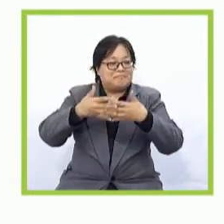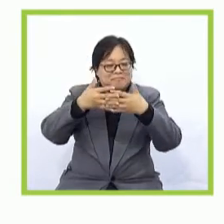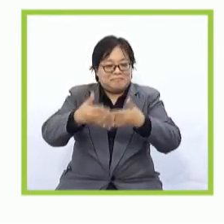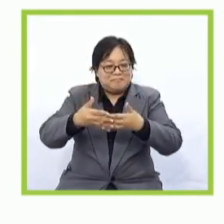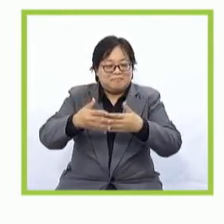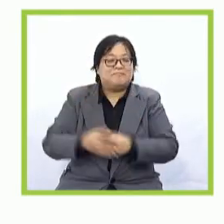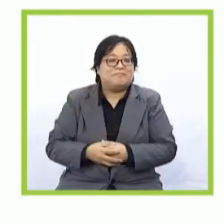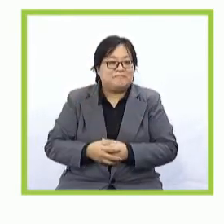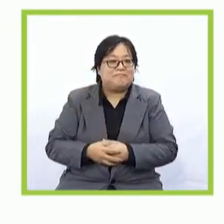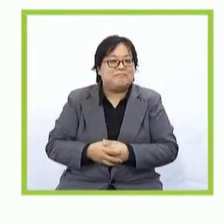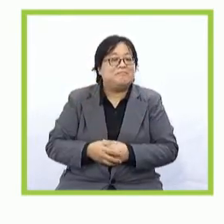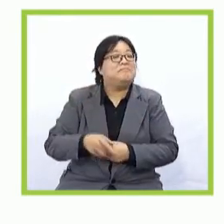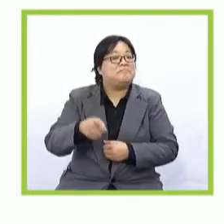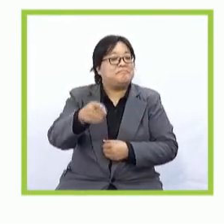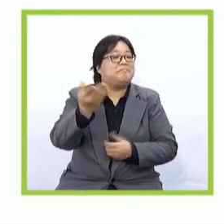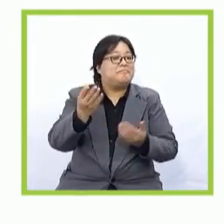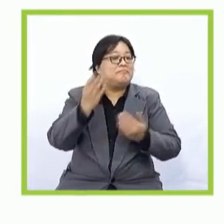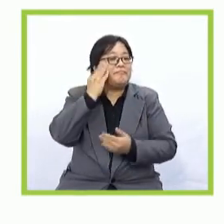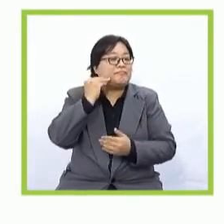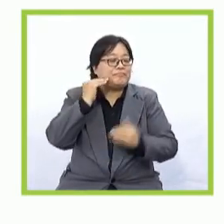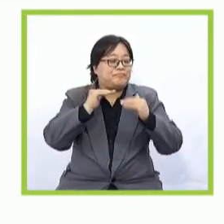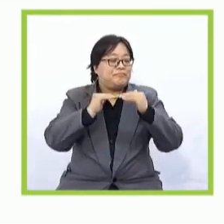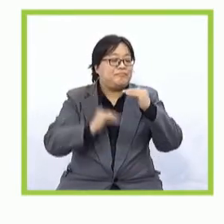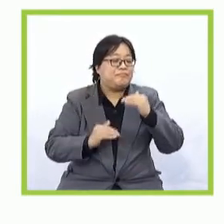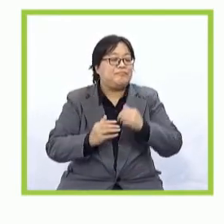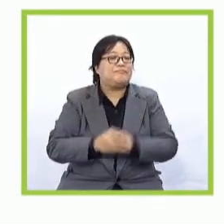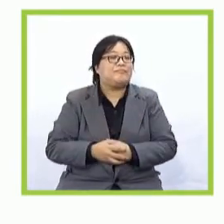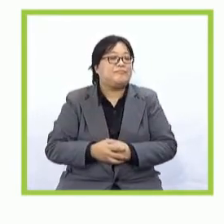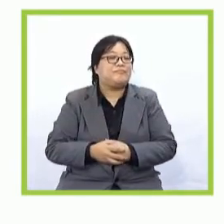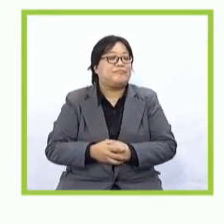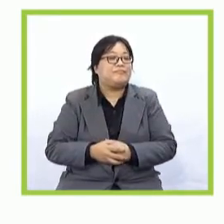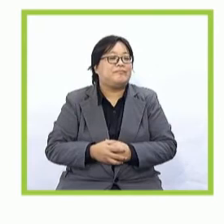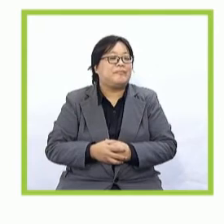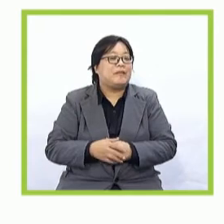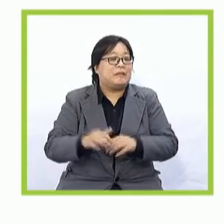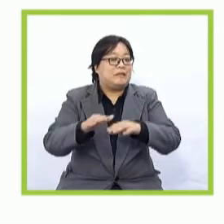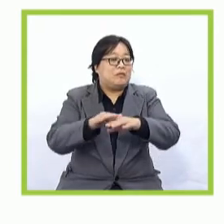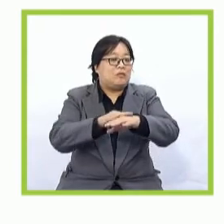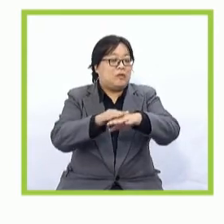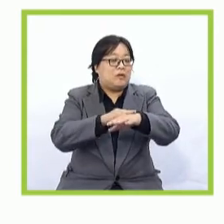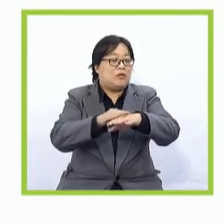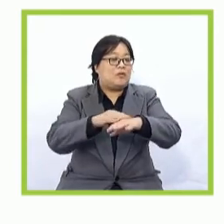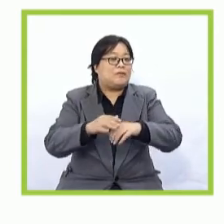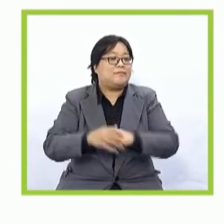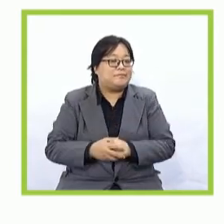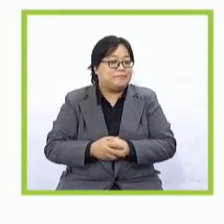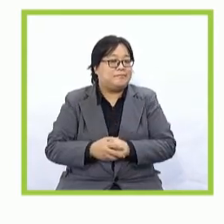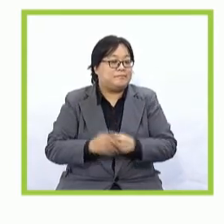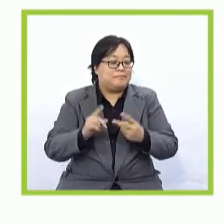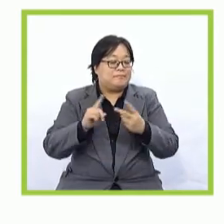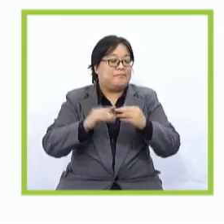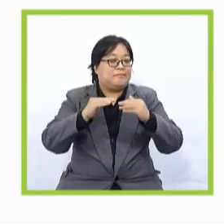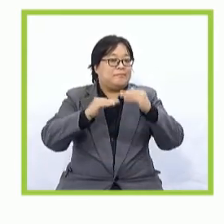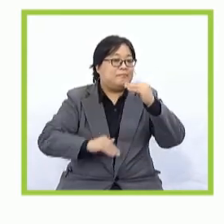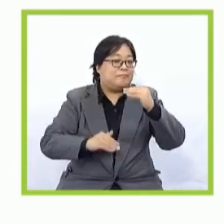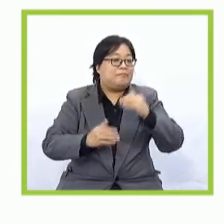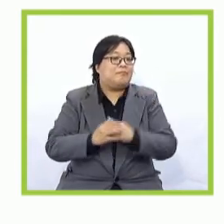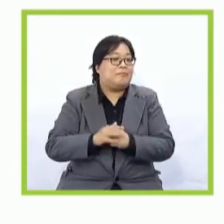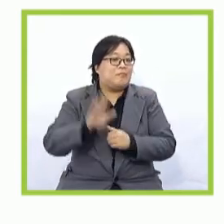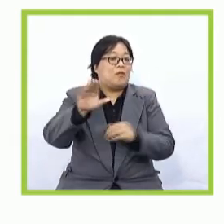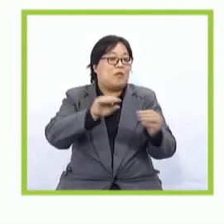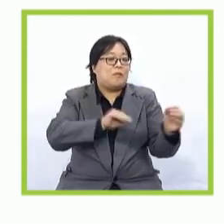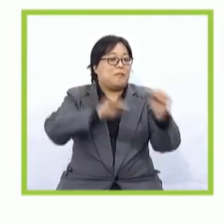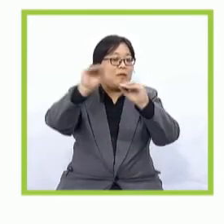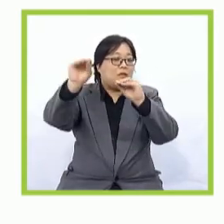you experience inequality racially, you experience inequality because of your